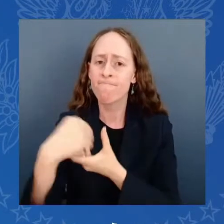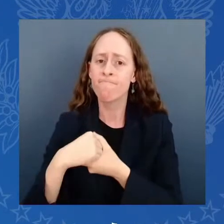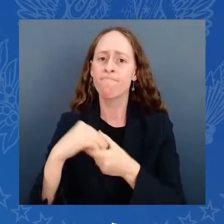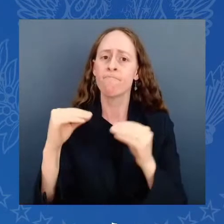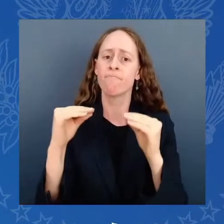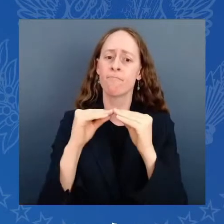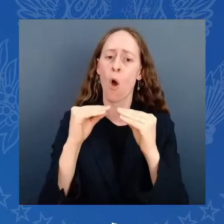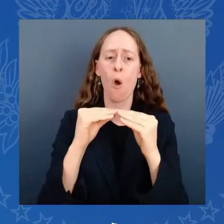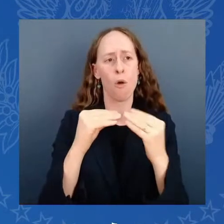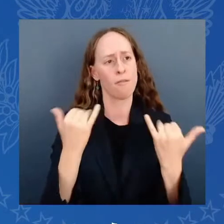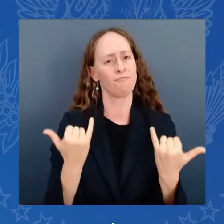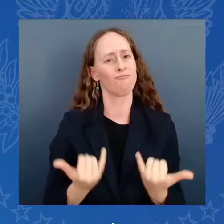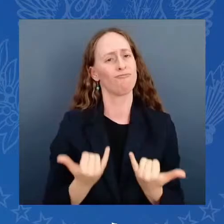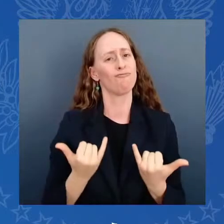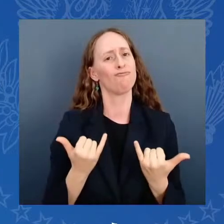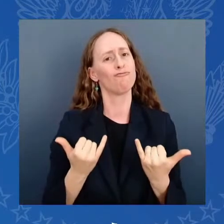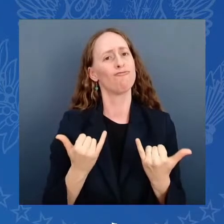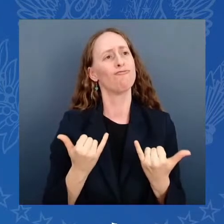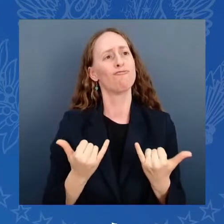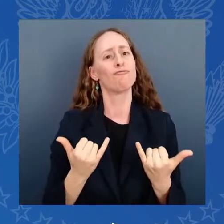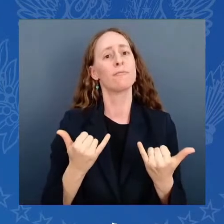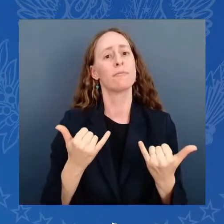real.